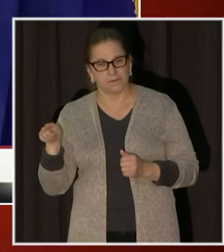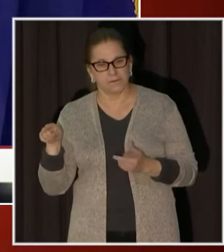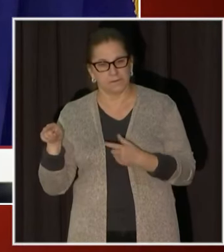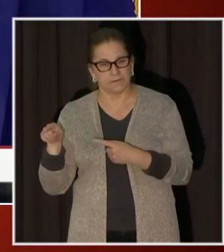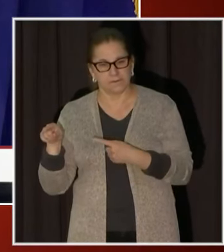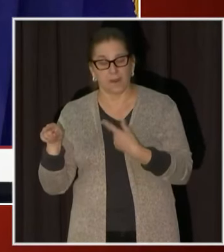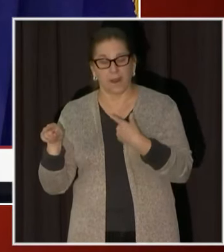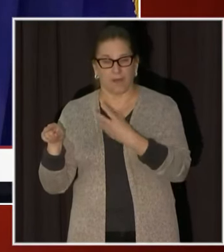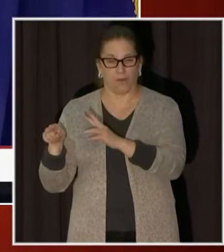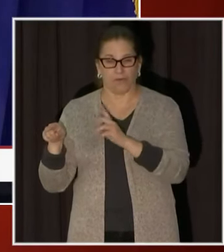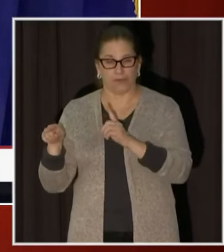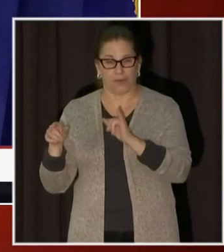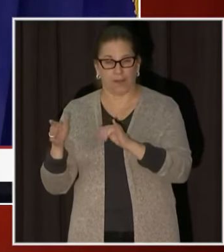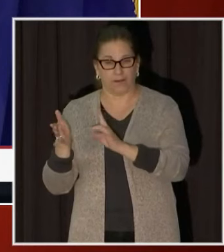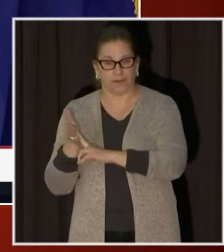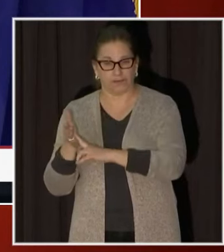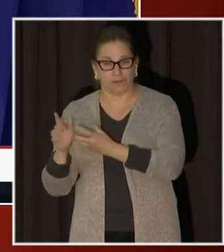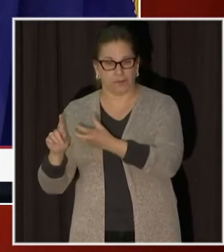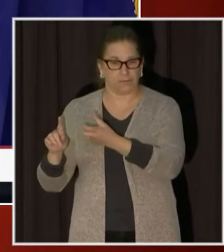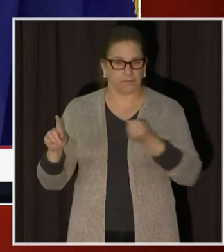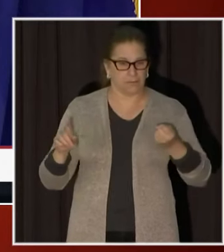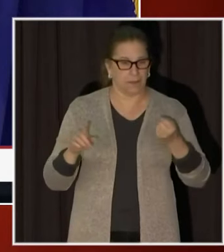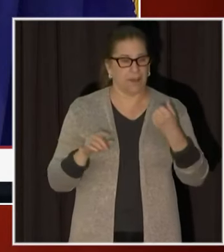7 emergency measures.